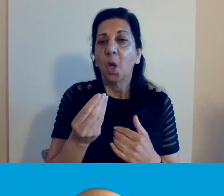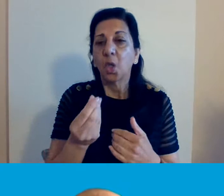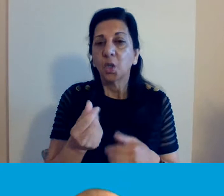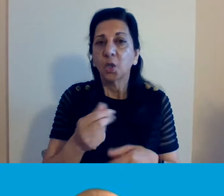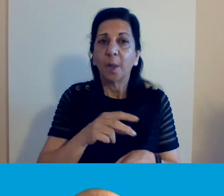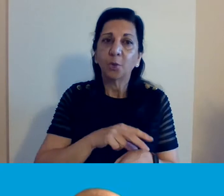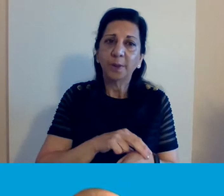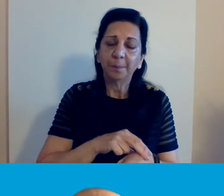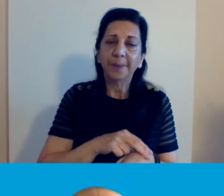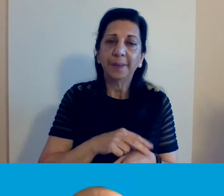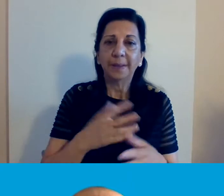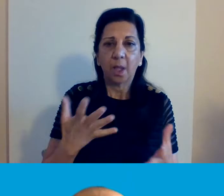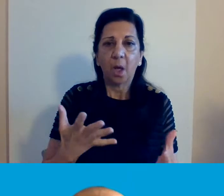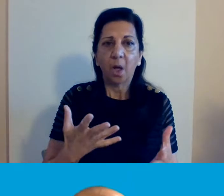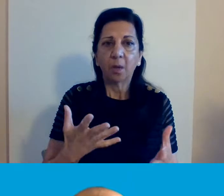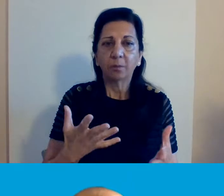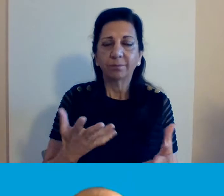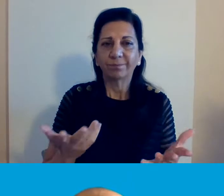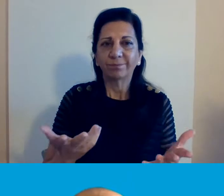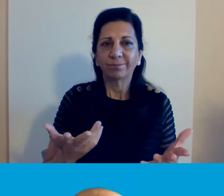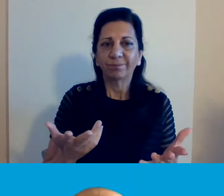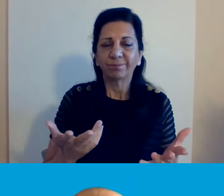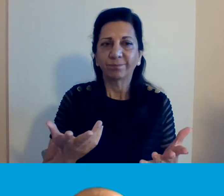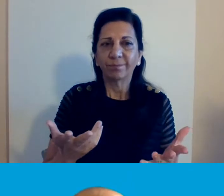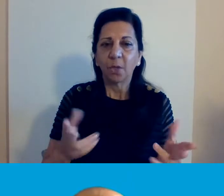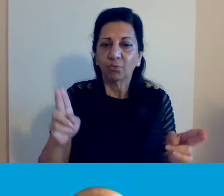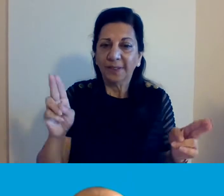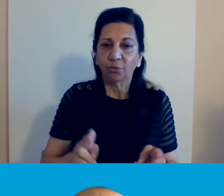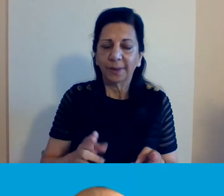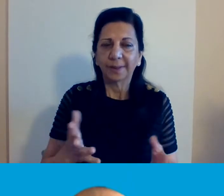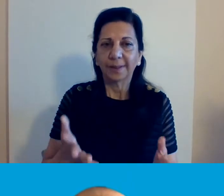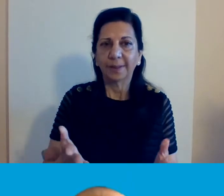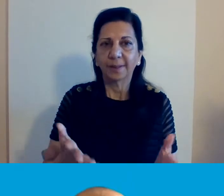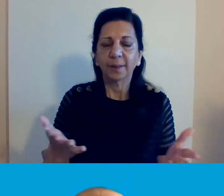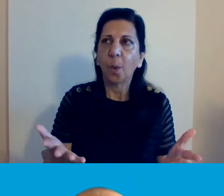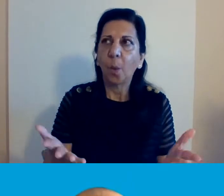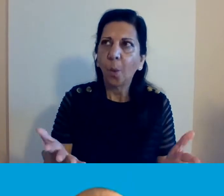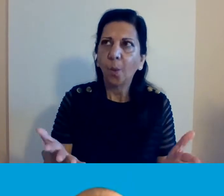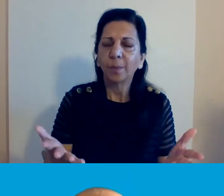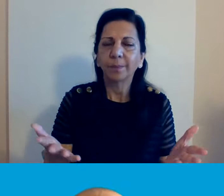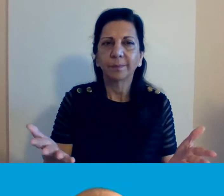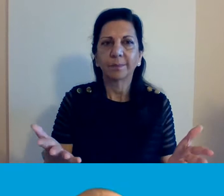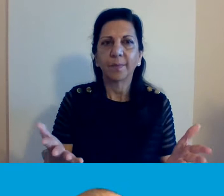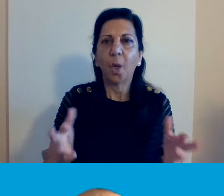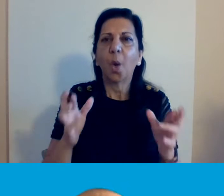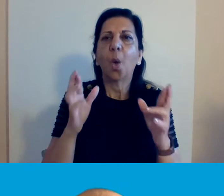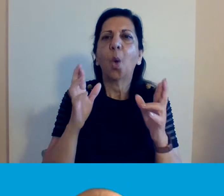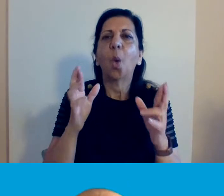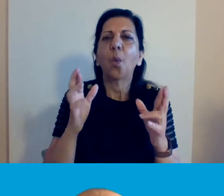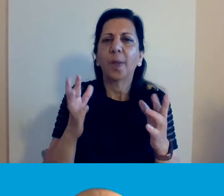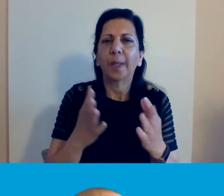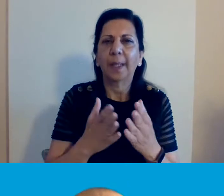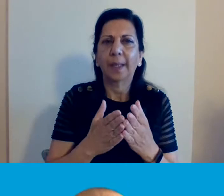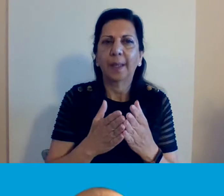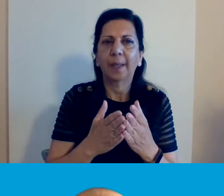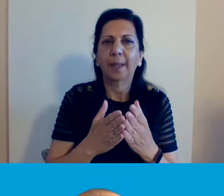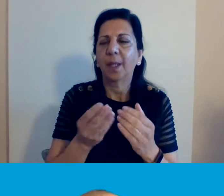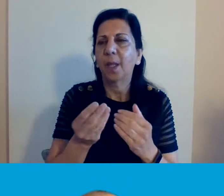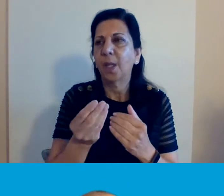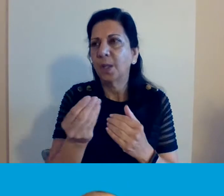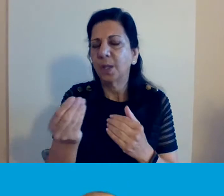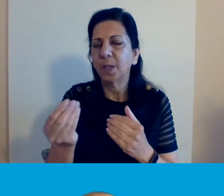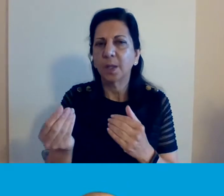social distancing issues in the waiting room. But that will be down to the individual surgery. I hope some of the PPG groups can put that into